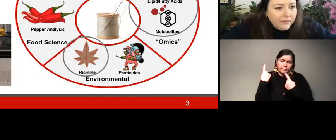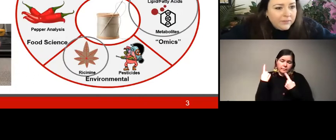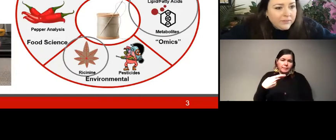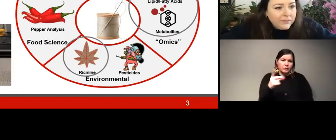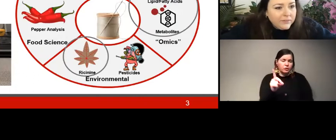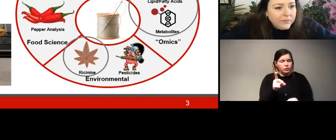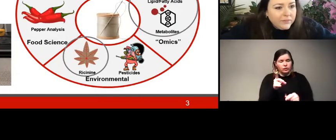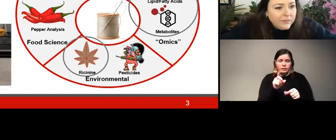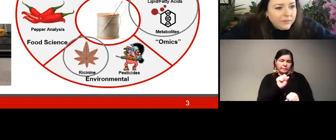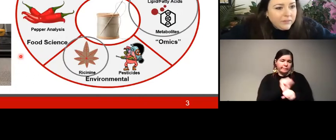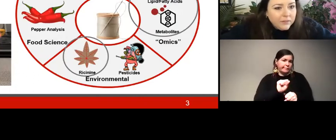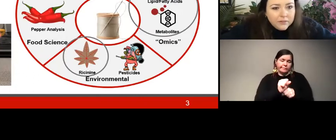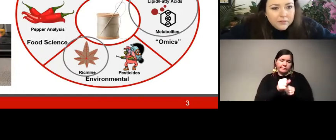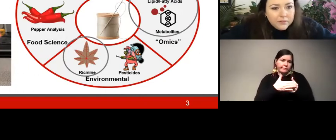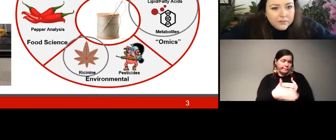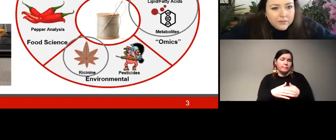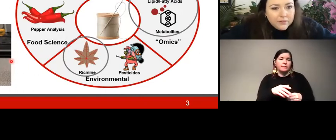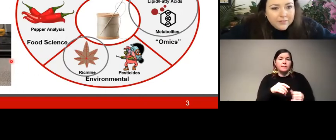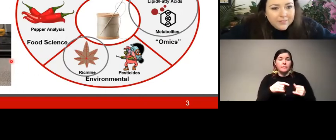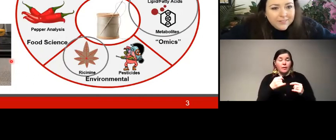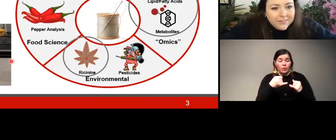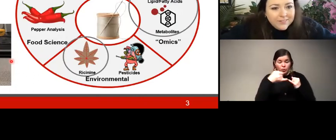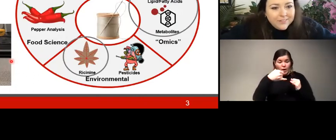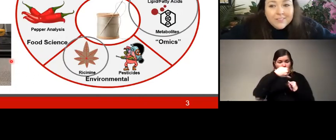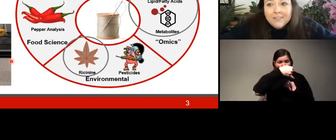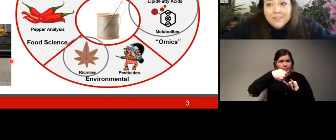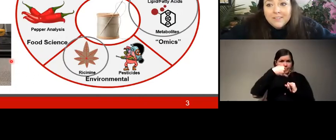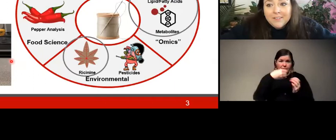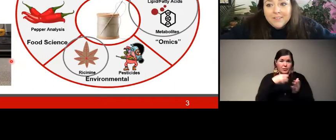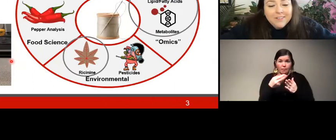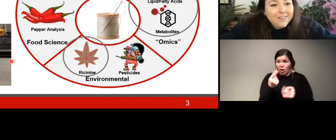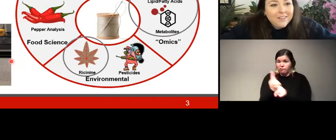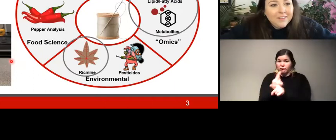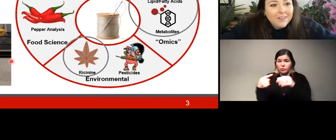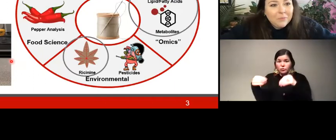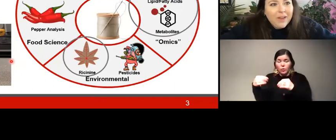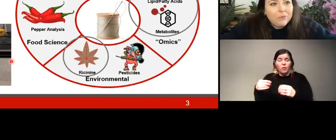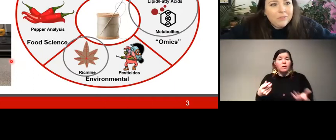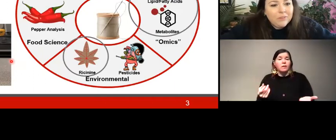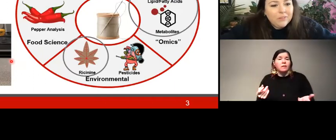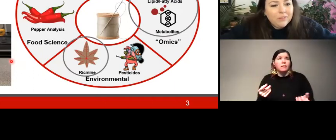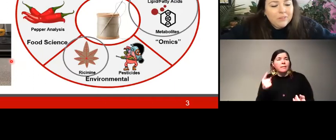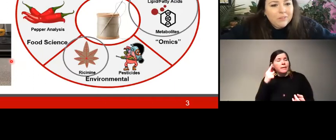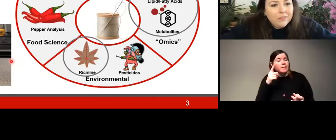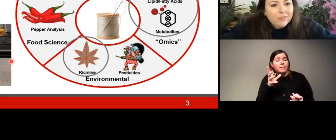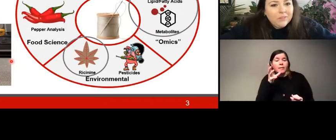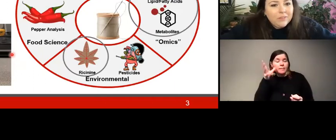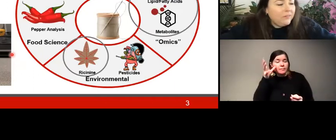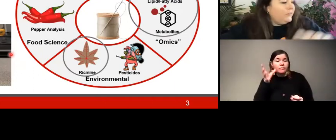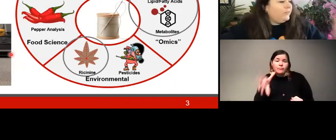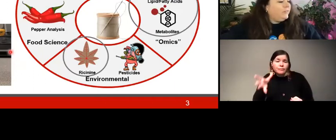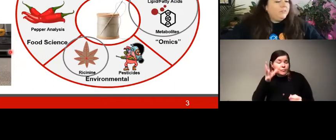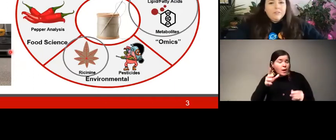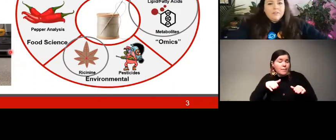PhD work. I used a spool of thread that I bought from the fabric store. So when you think about like if your parents sew or if your grandparents